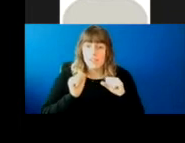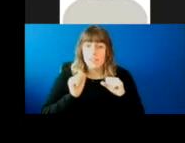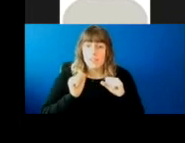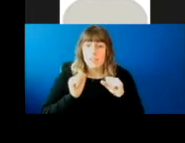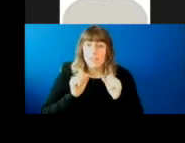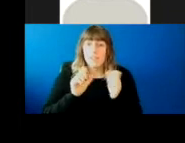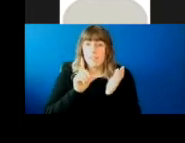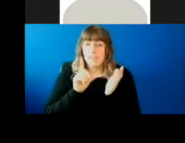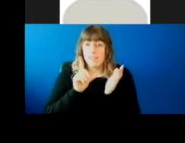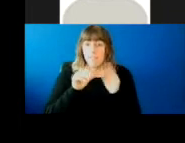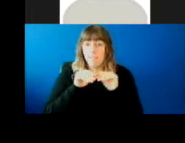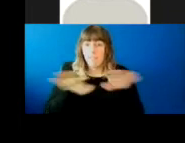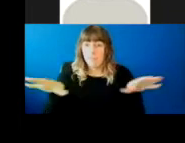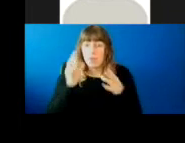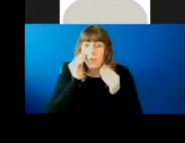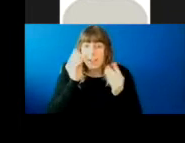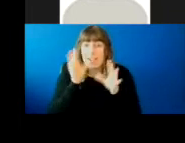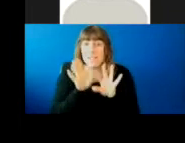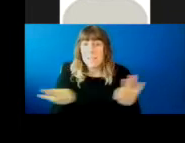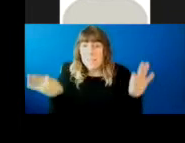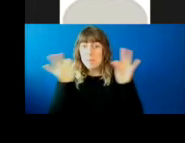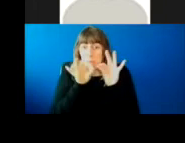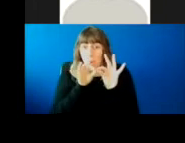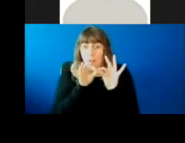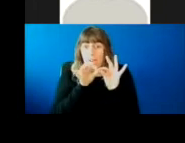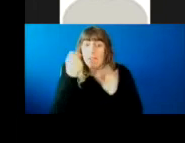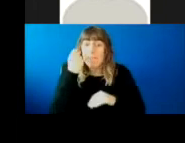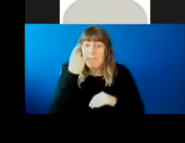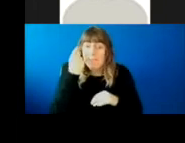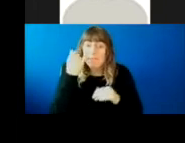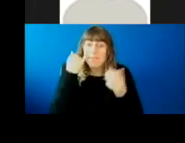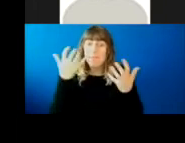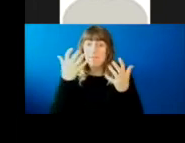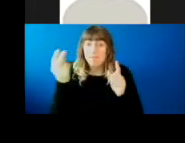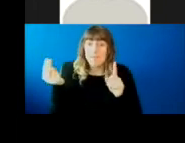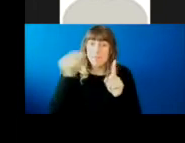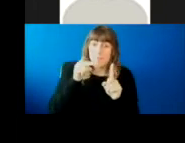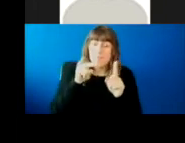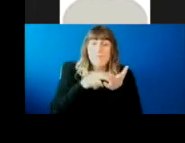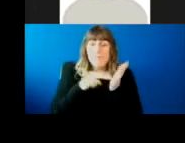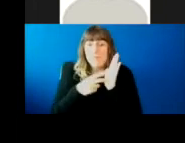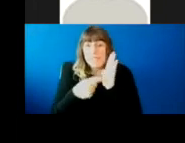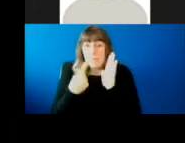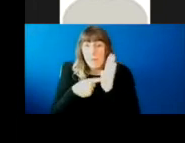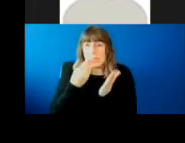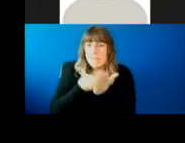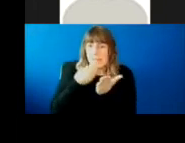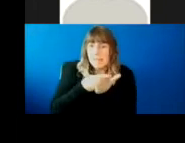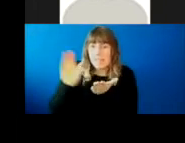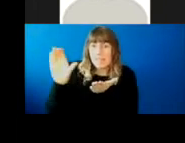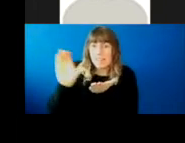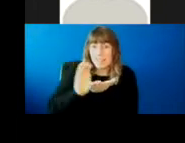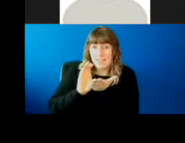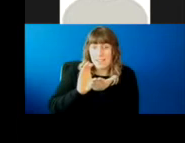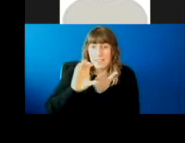vital, but if you want to get it seen, sometimes you need a little bit of money behind it,